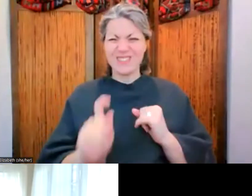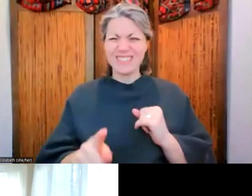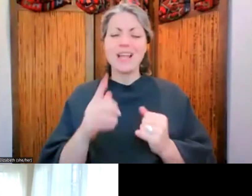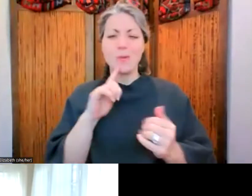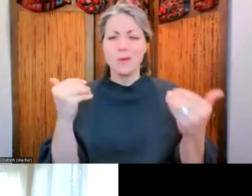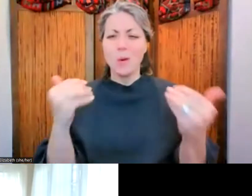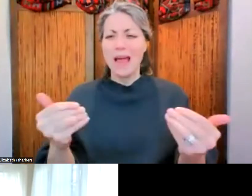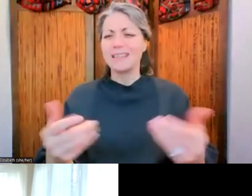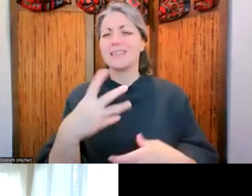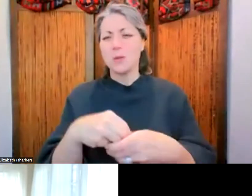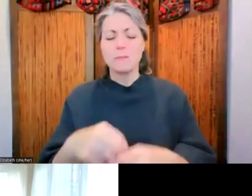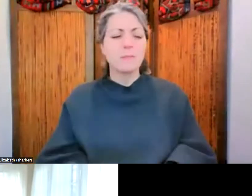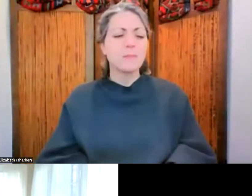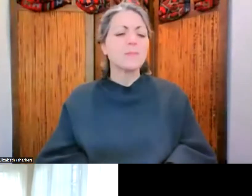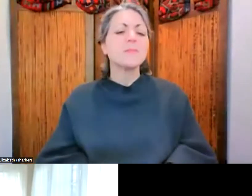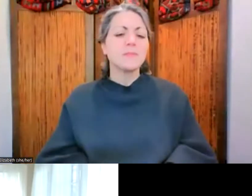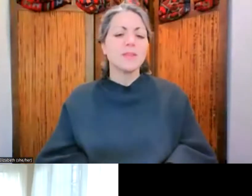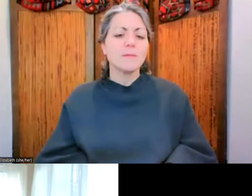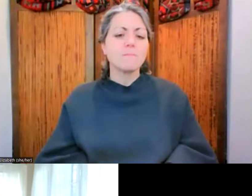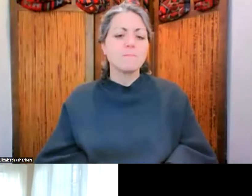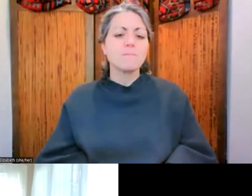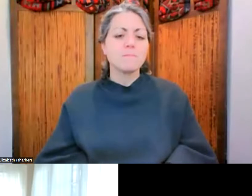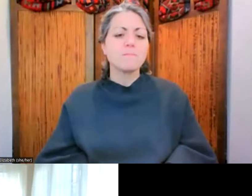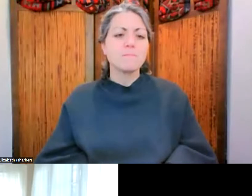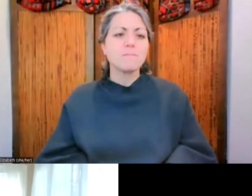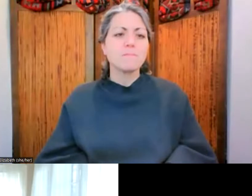is whether we,